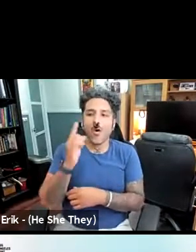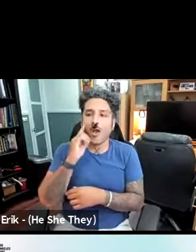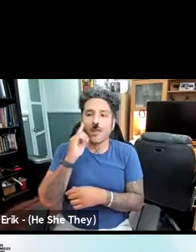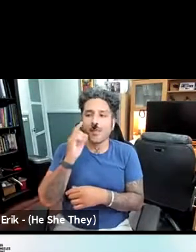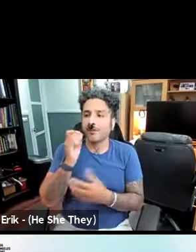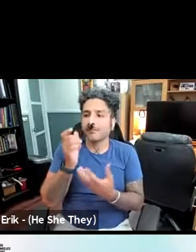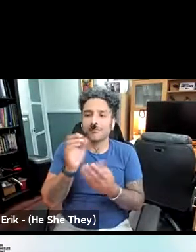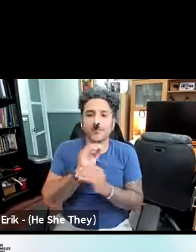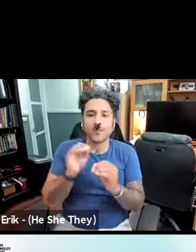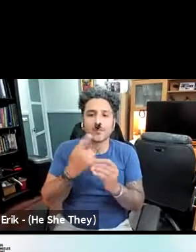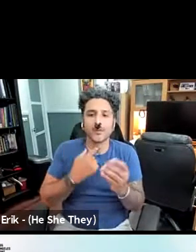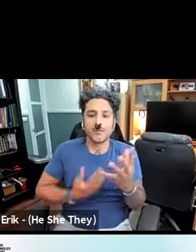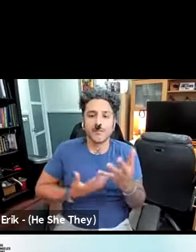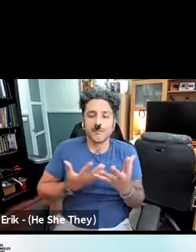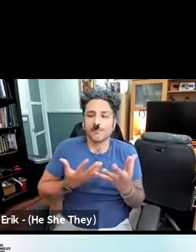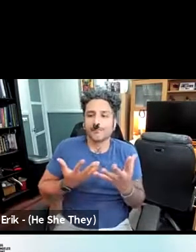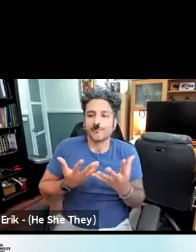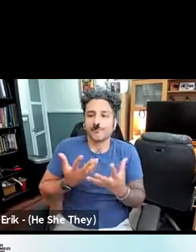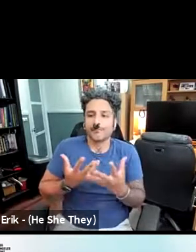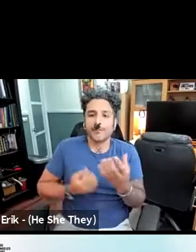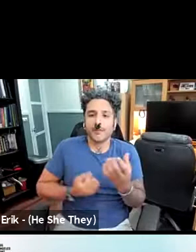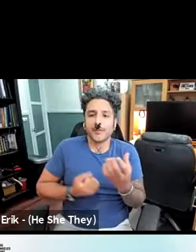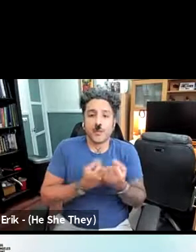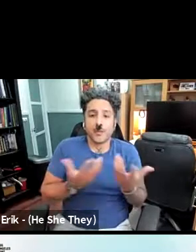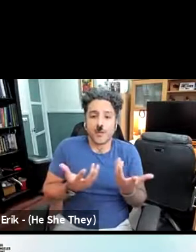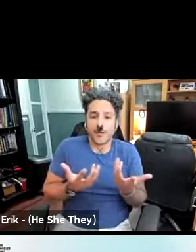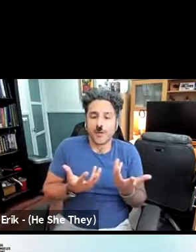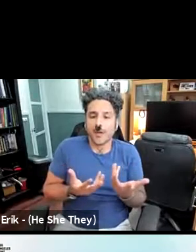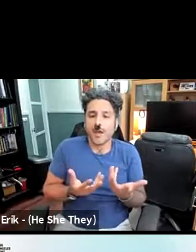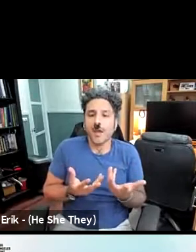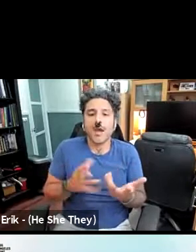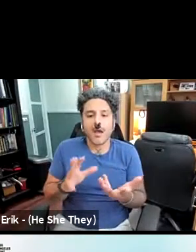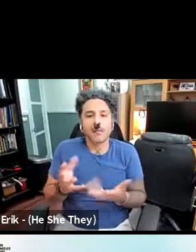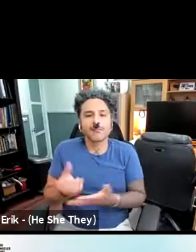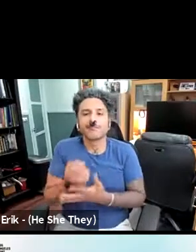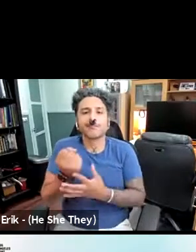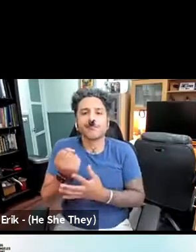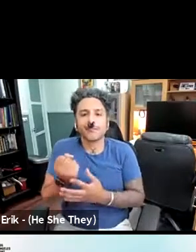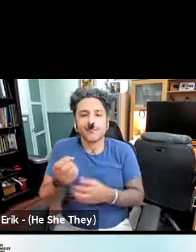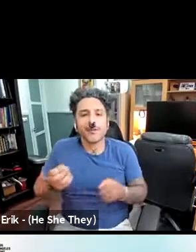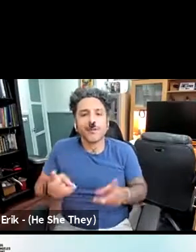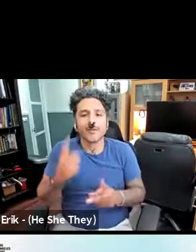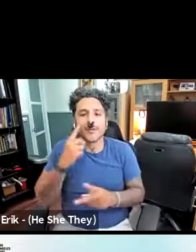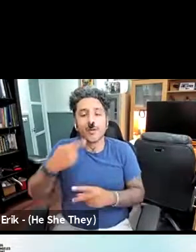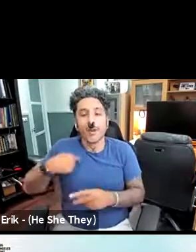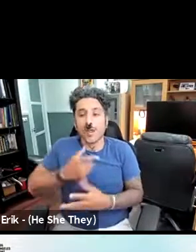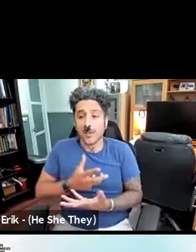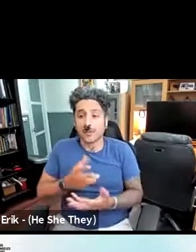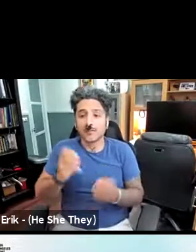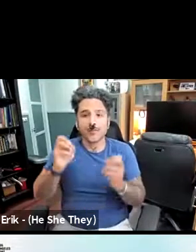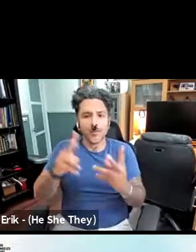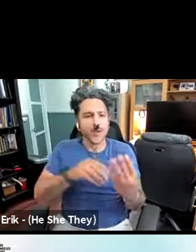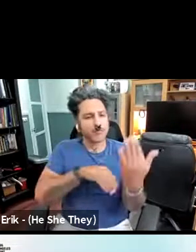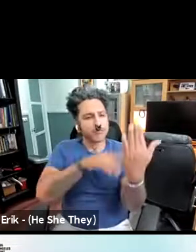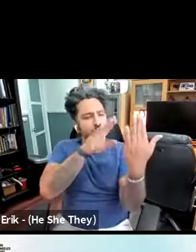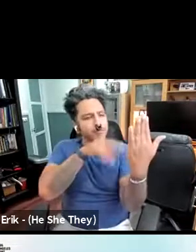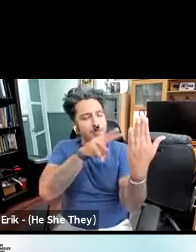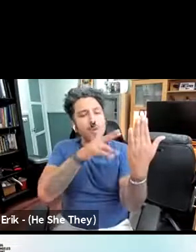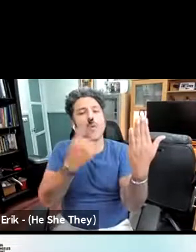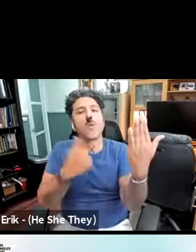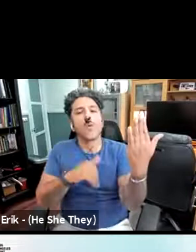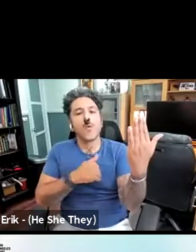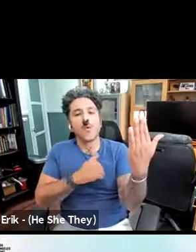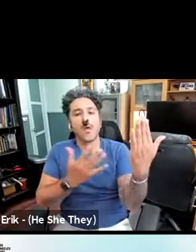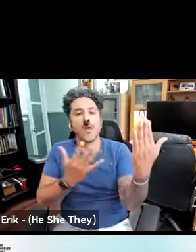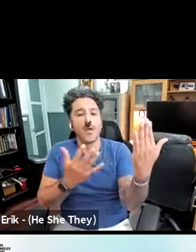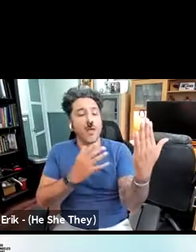today, but I took a chance, I took a bet, and maybe I needed to look back in the mirror, but that's okay, because I vibrate high enough to love myself